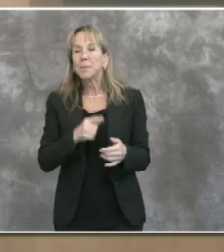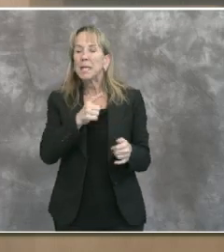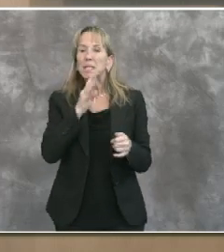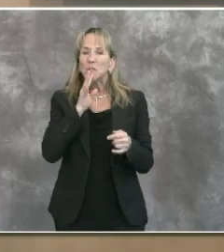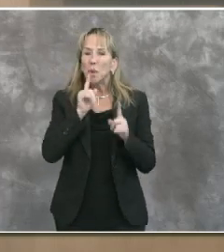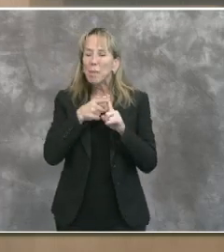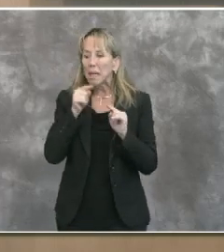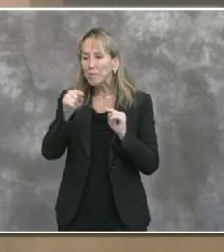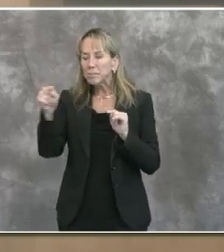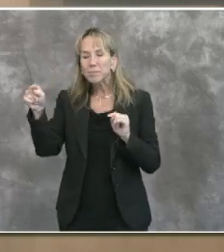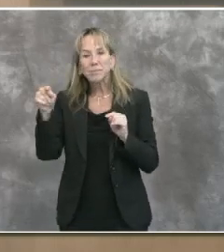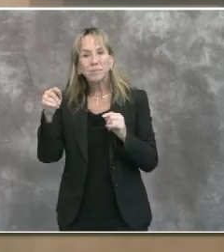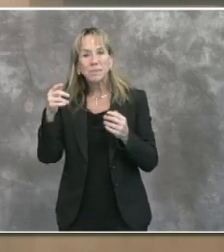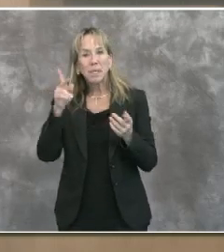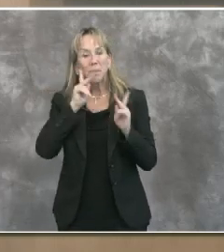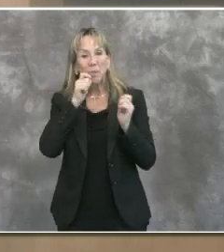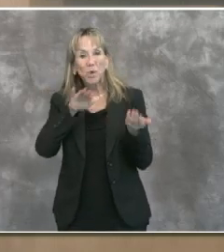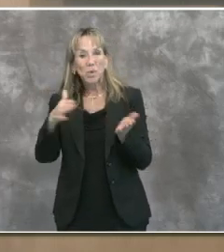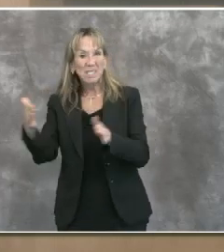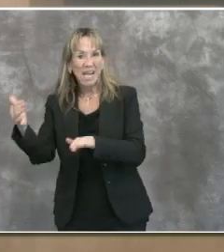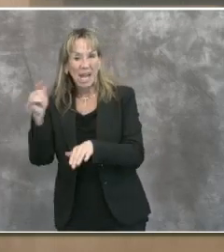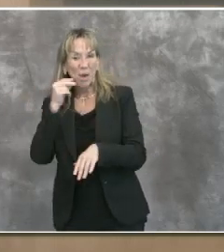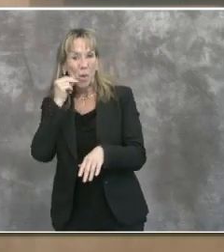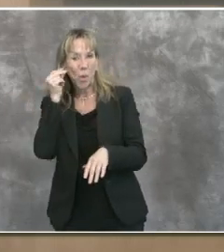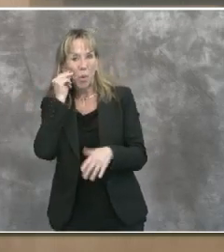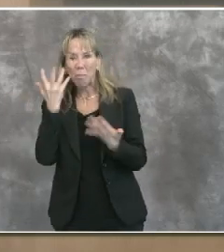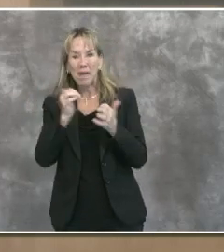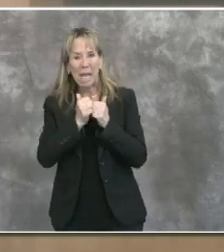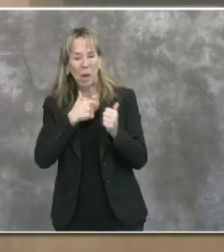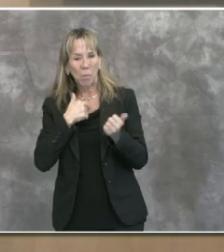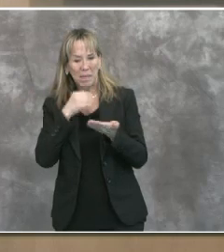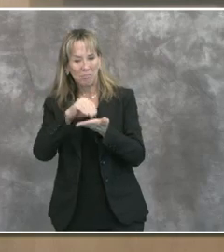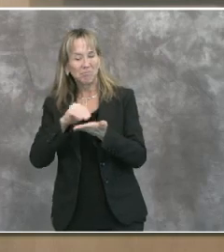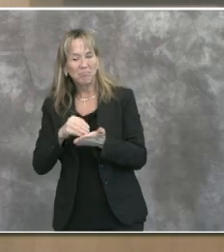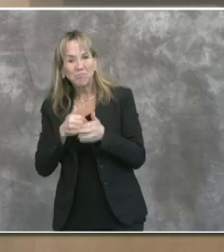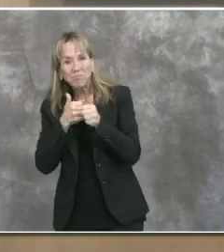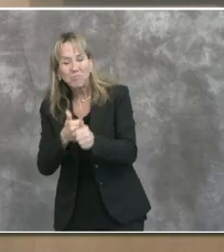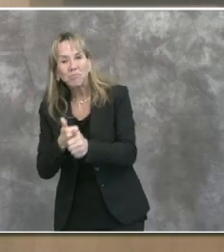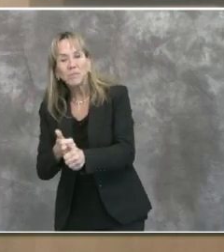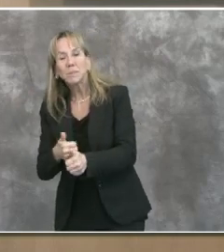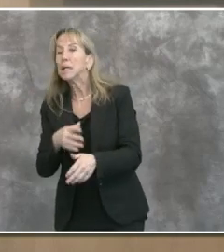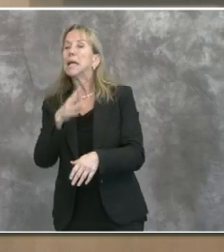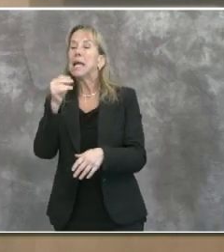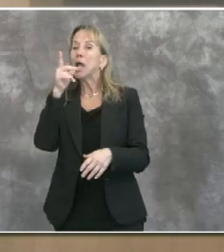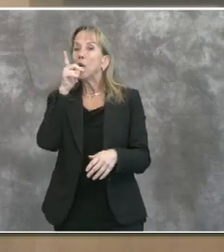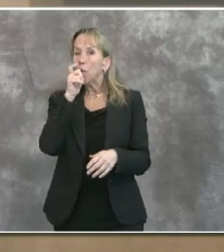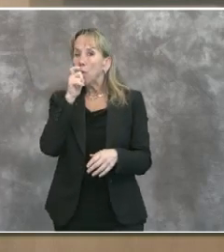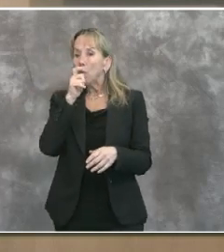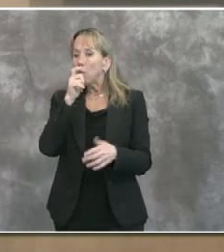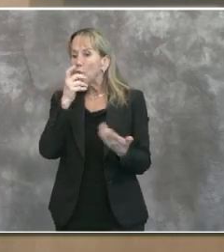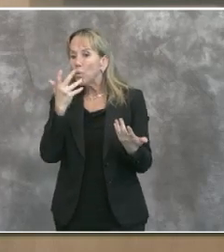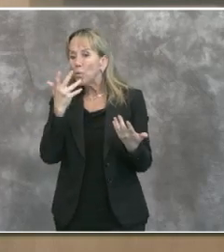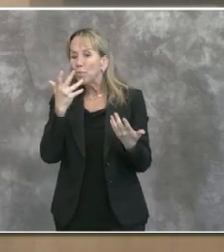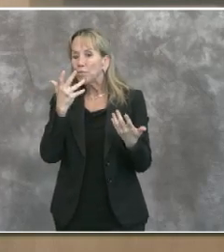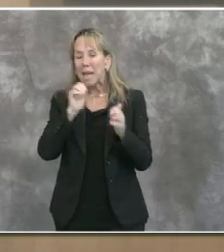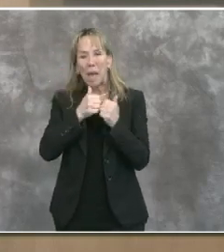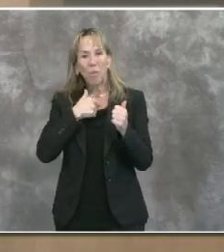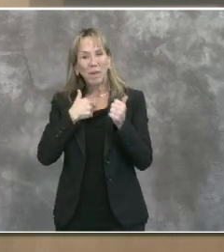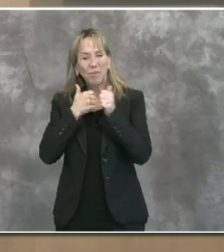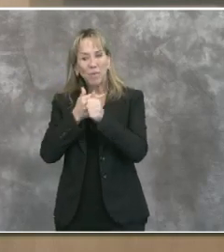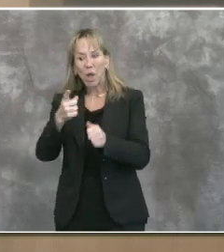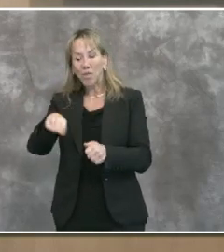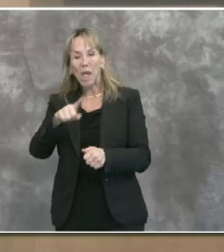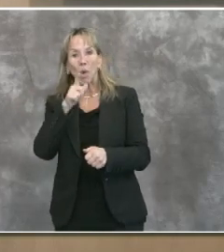home deaths. How are those being tracked, and what about the deaths of people who had not previously been diagnosed?